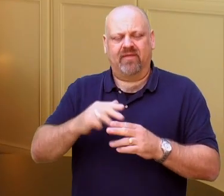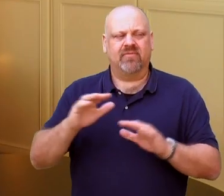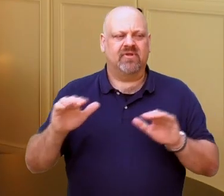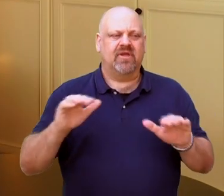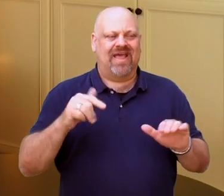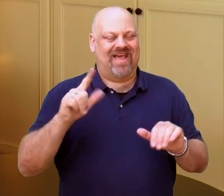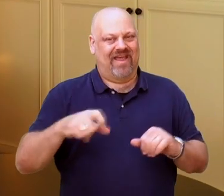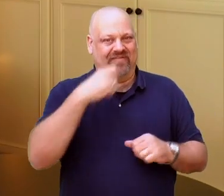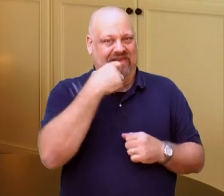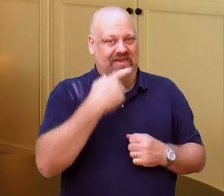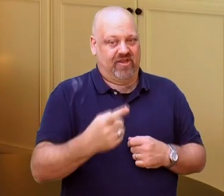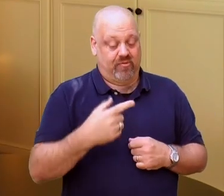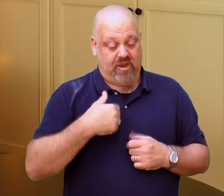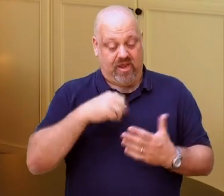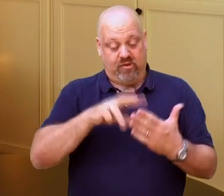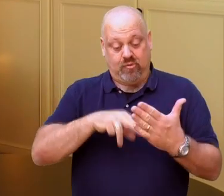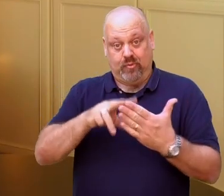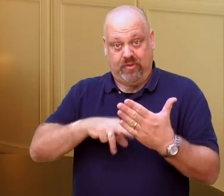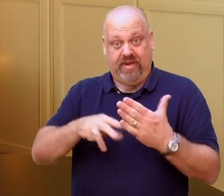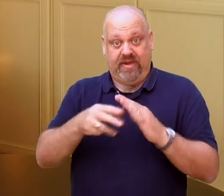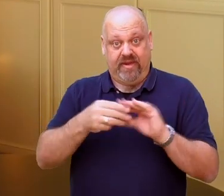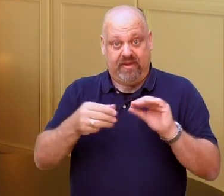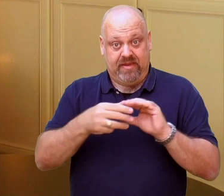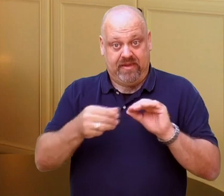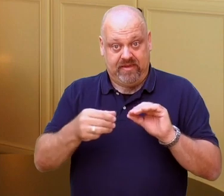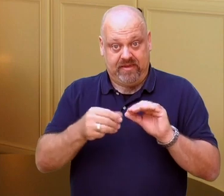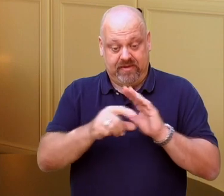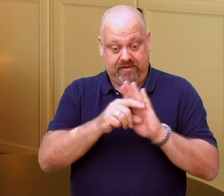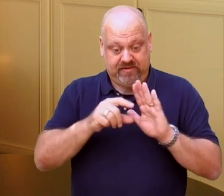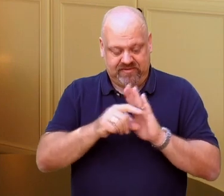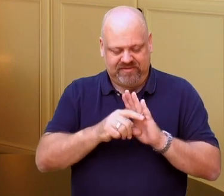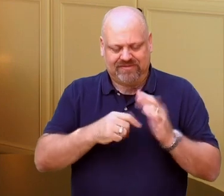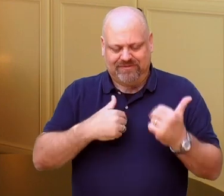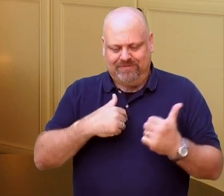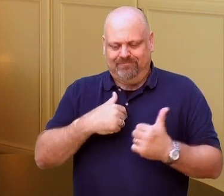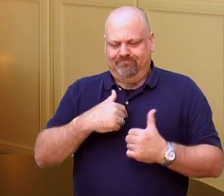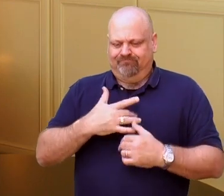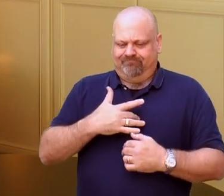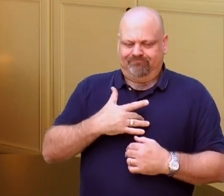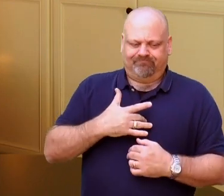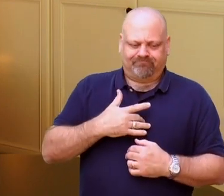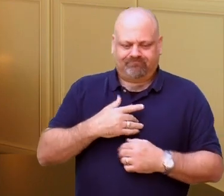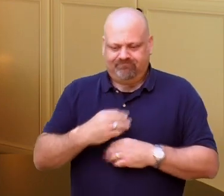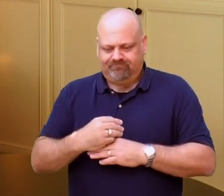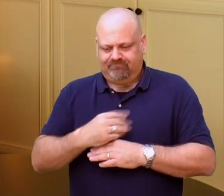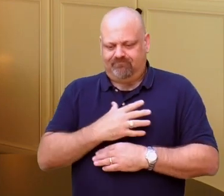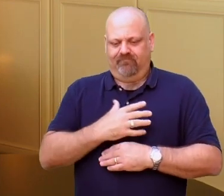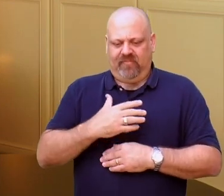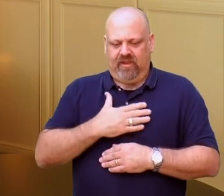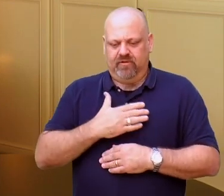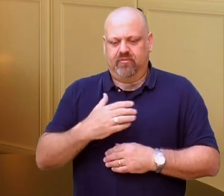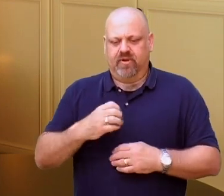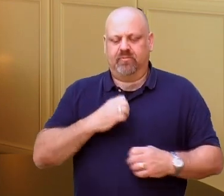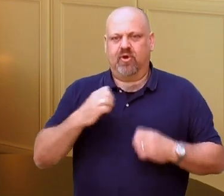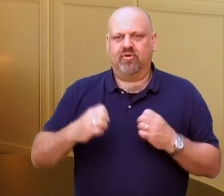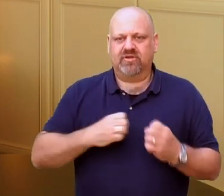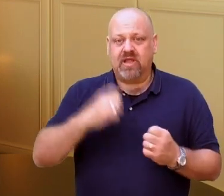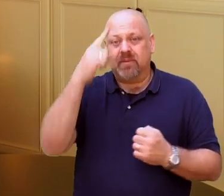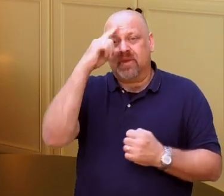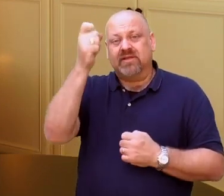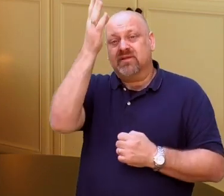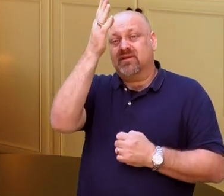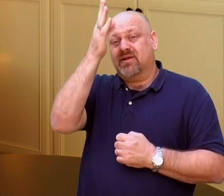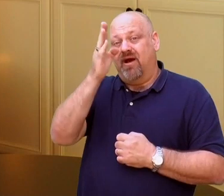Friend, I have to tell you that when I read that passage, I am moved to emotion because